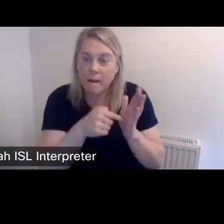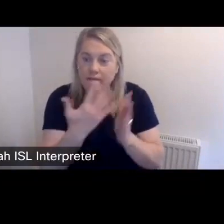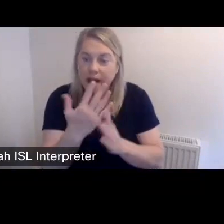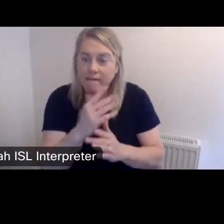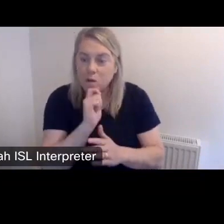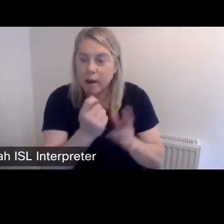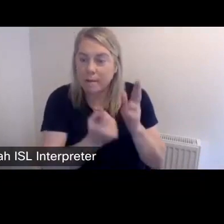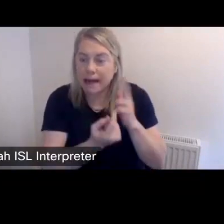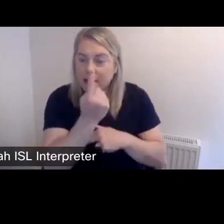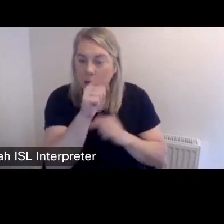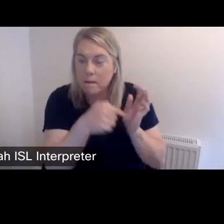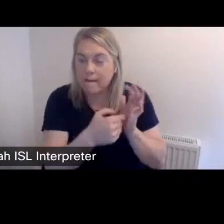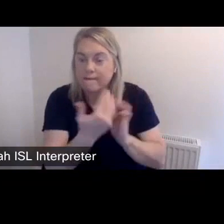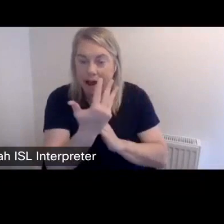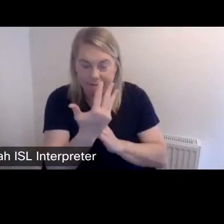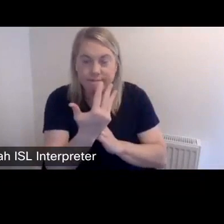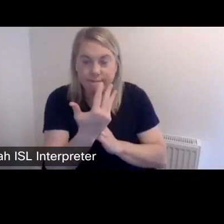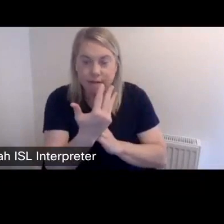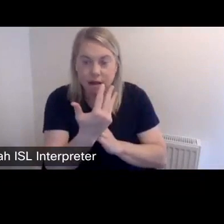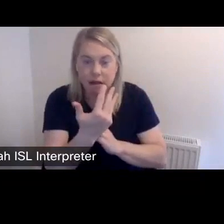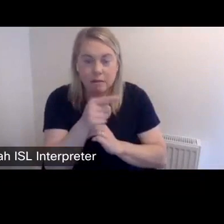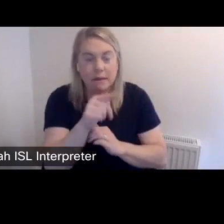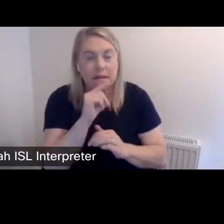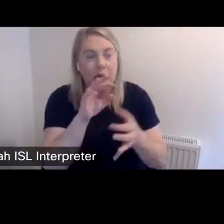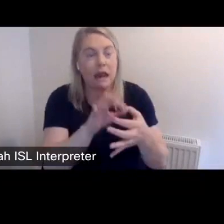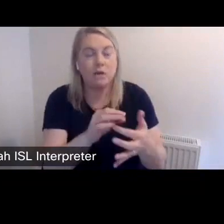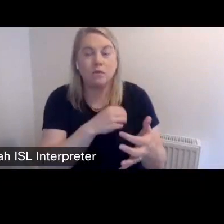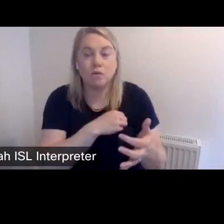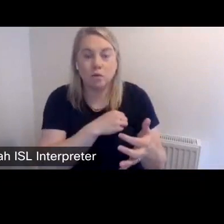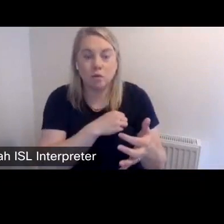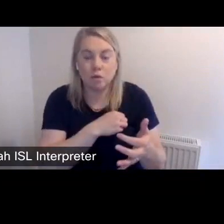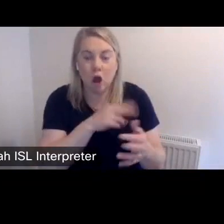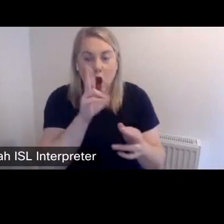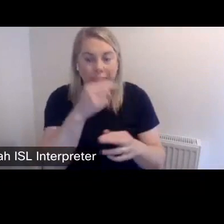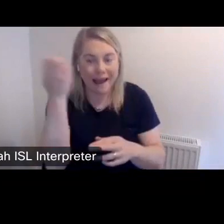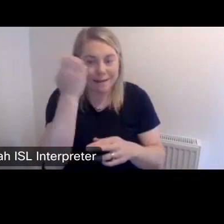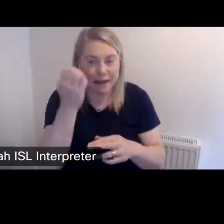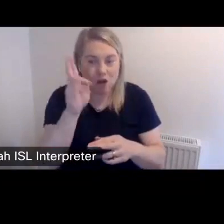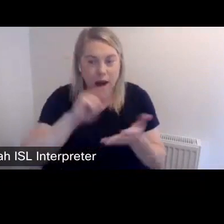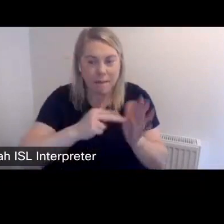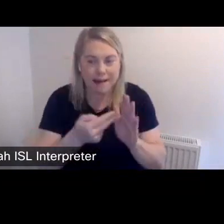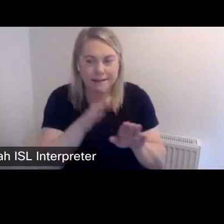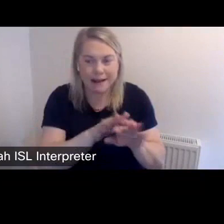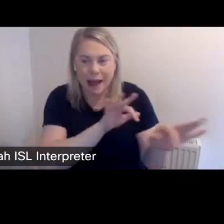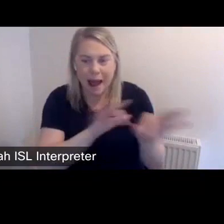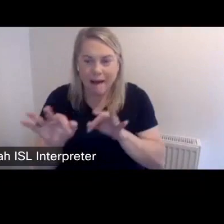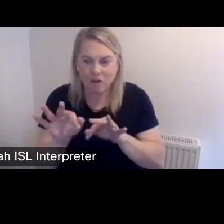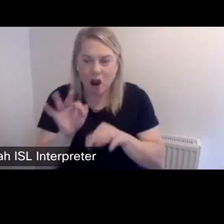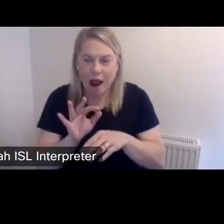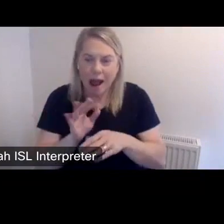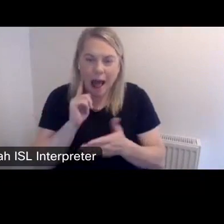1.5, so that is the one that relates to a unanticipated unexpected death after elective